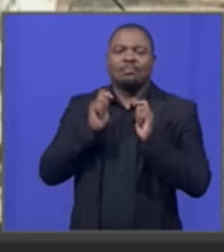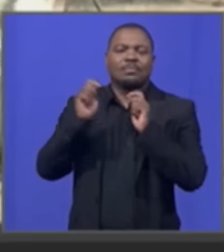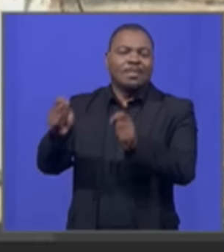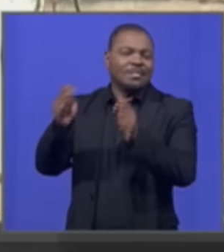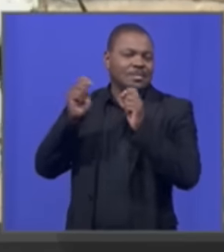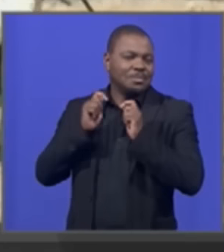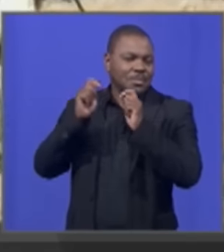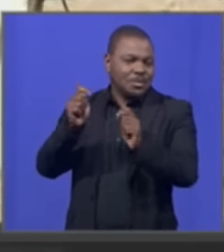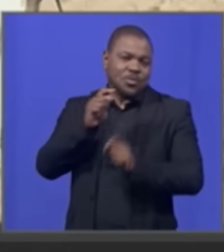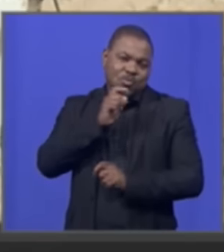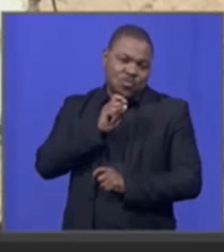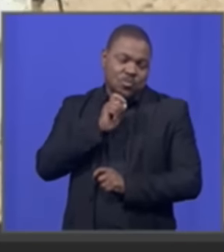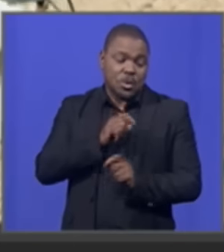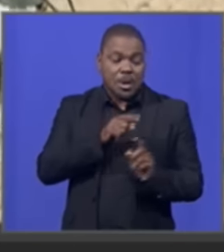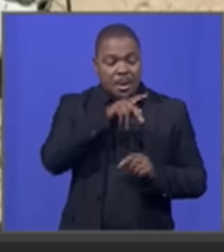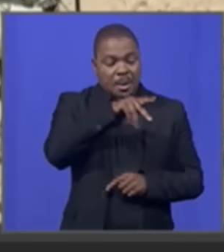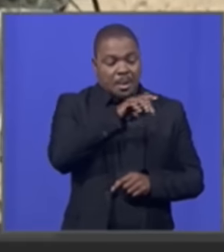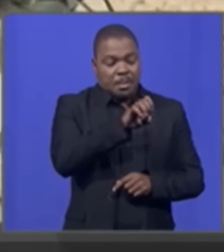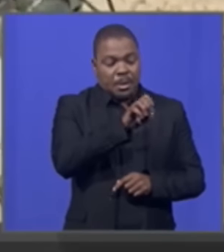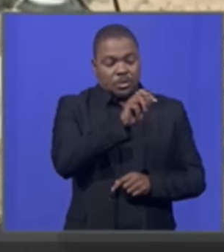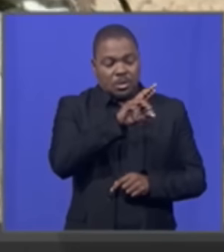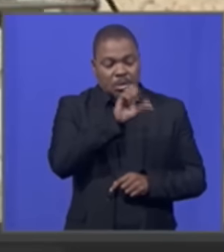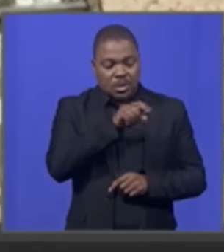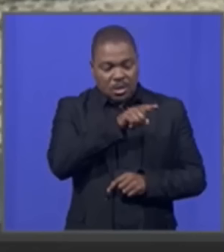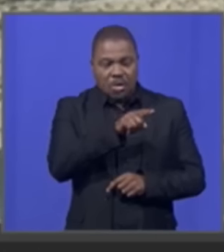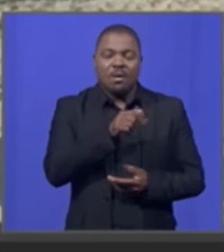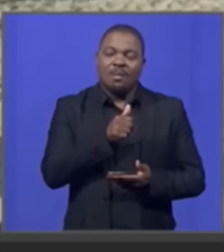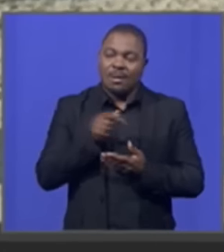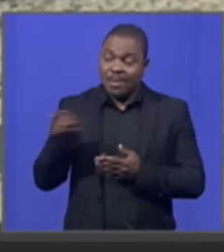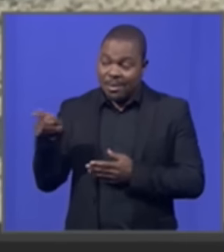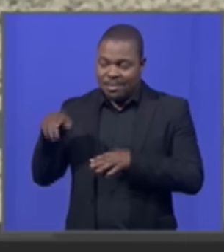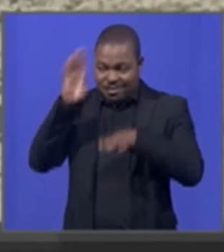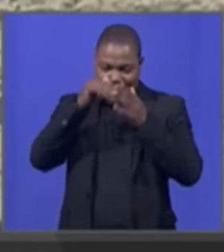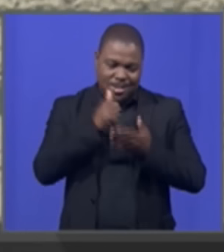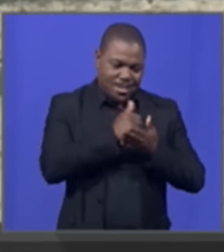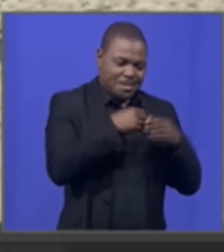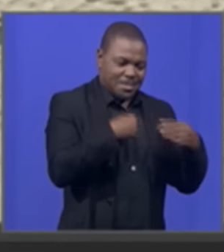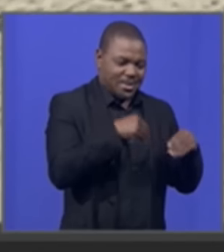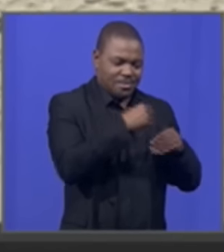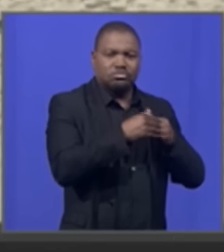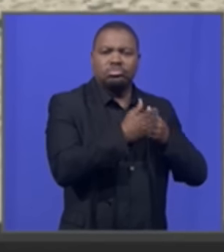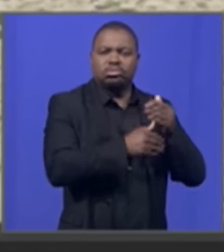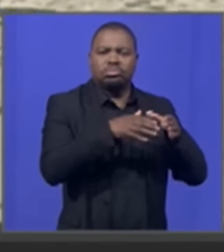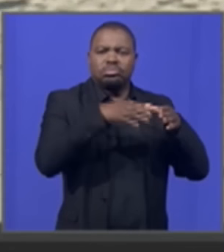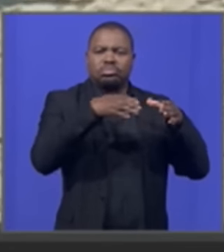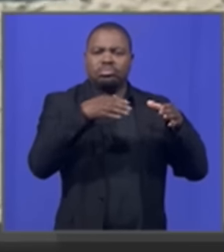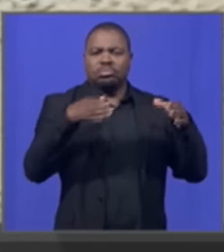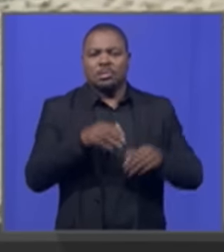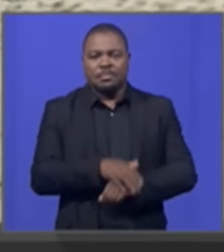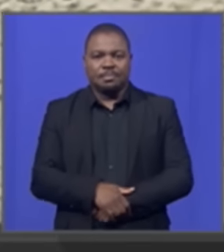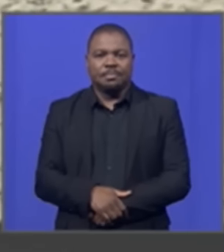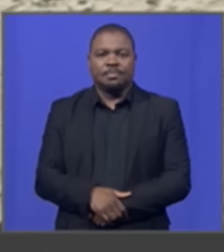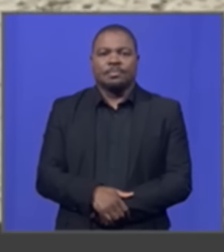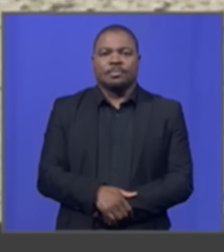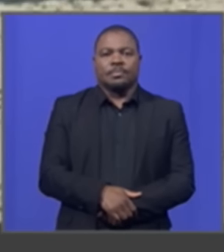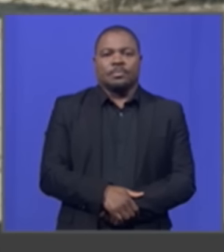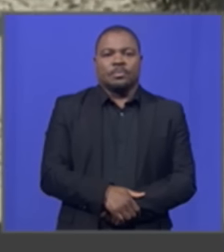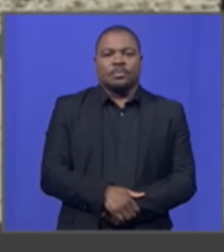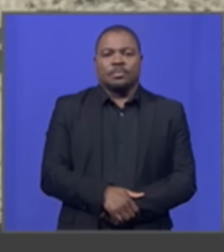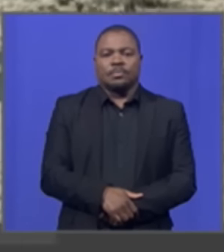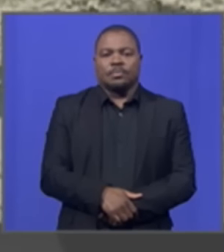Di tswelela go thusa Petros go godisa kgwebo ya gagwe. Ke Tebogo Phakedi wa dikgang tsa SABC mo motseng wa Gogole kwa ntle